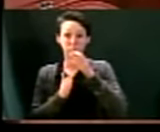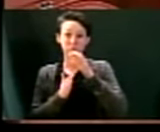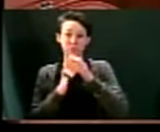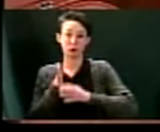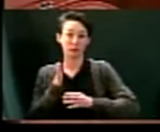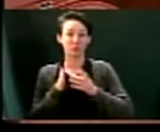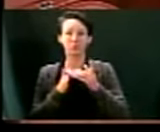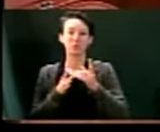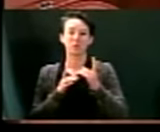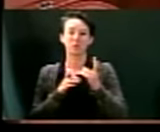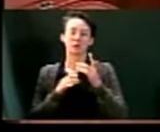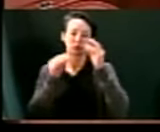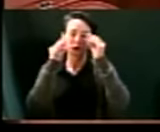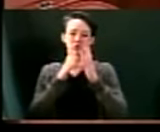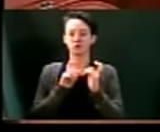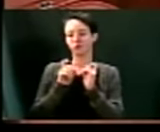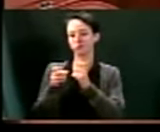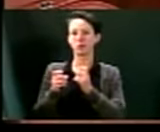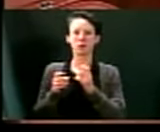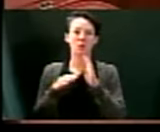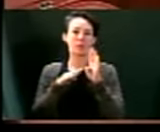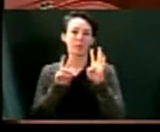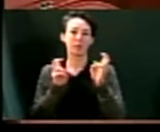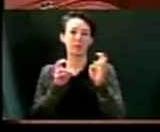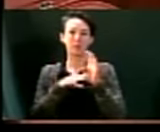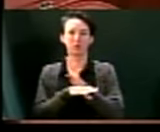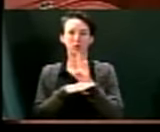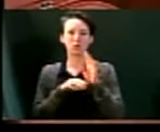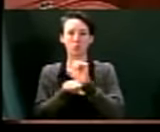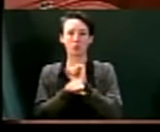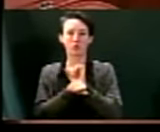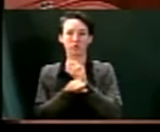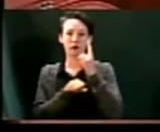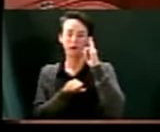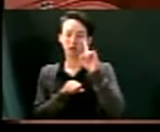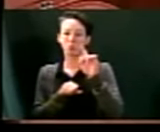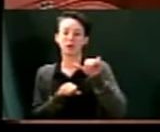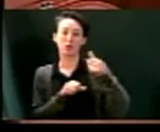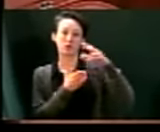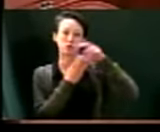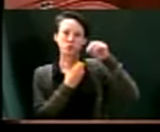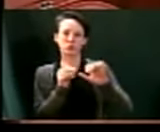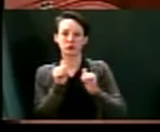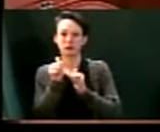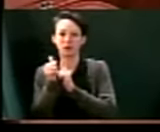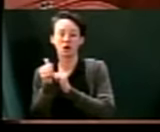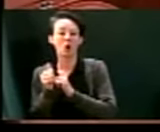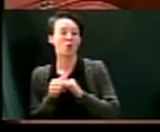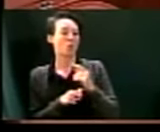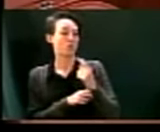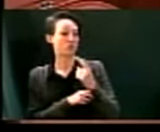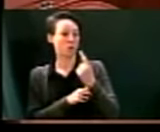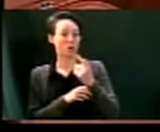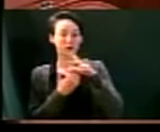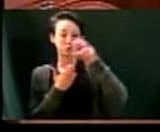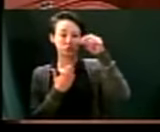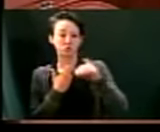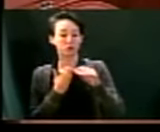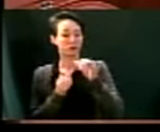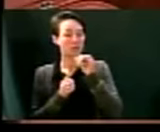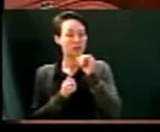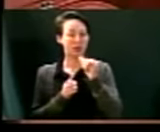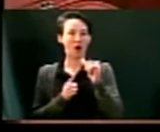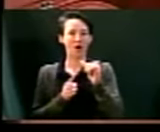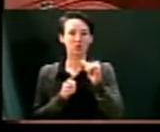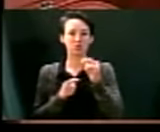kids catch up. Or a student acting totally out of character all class long, but there was no